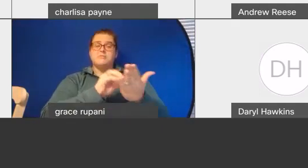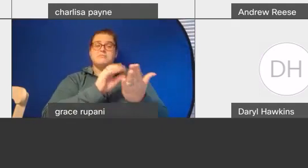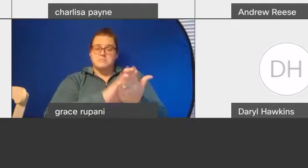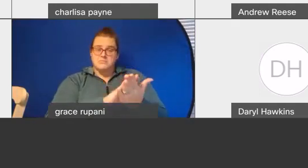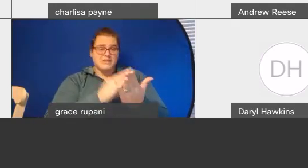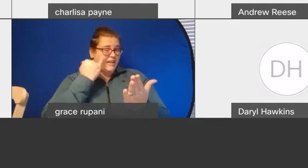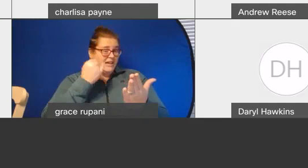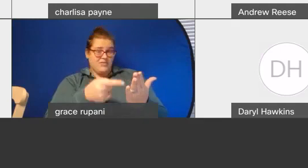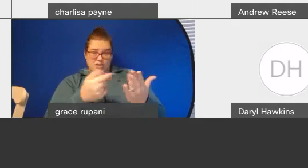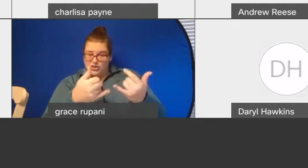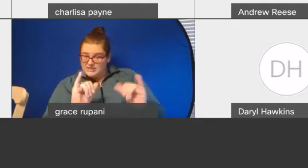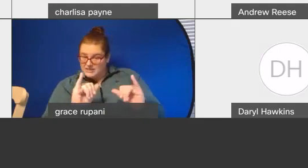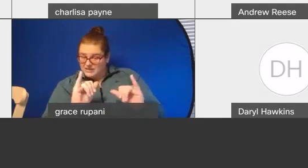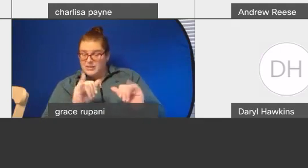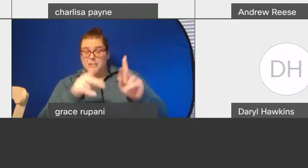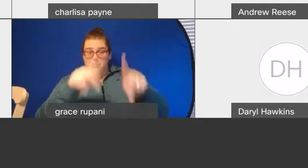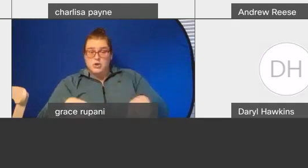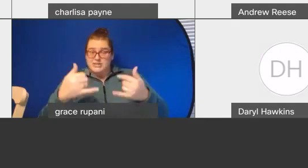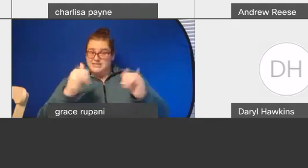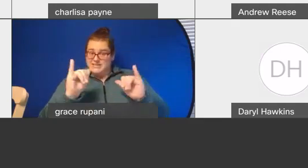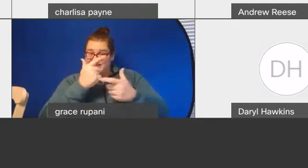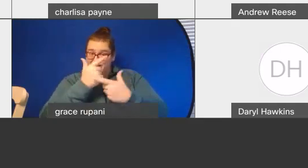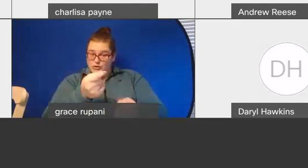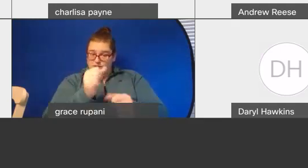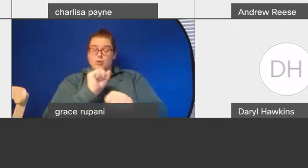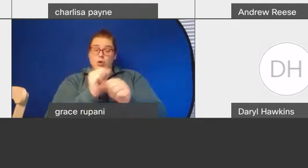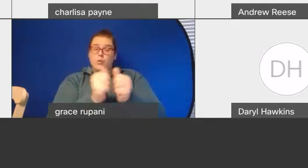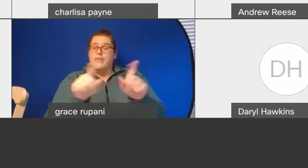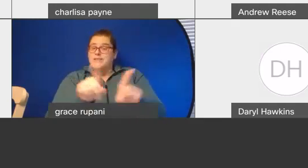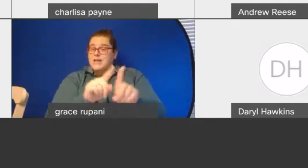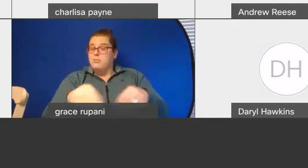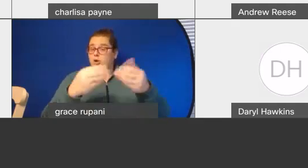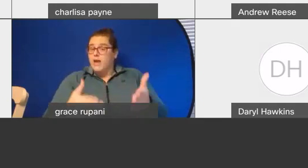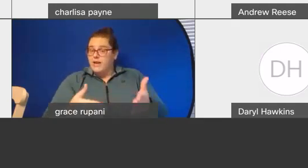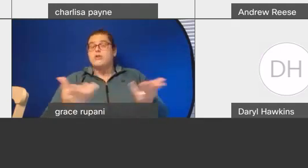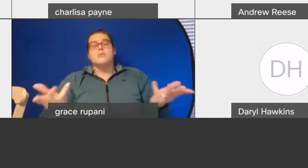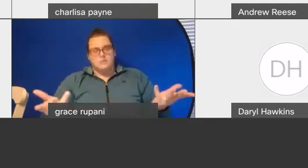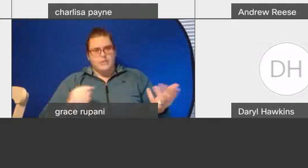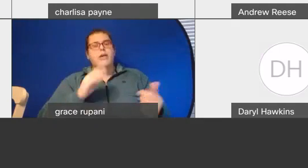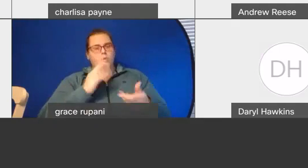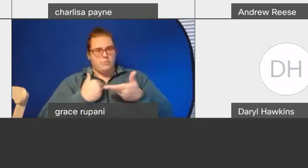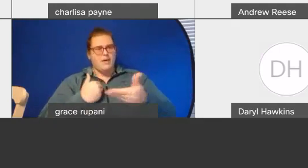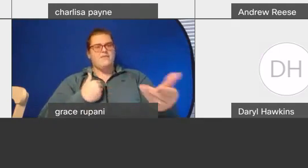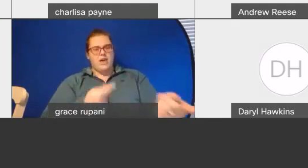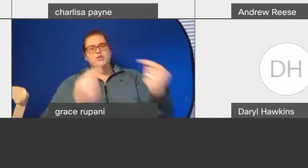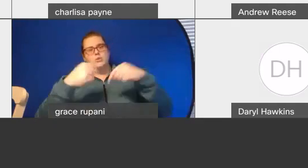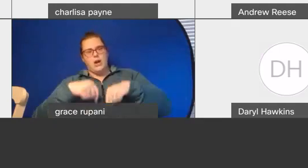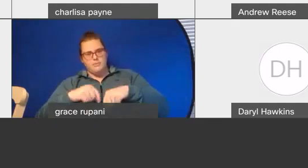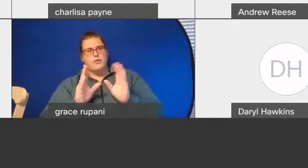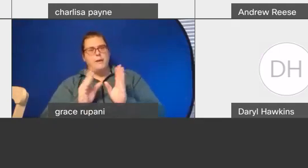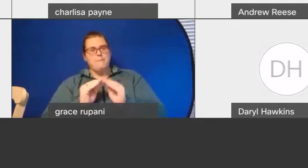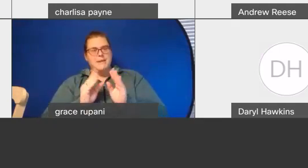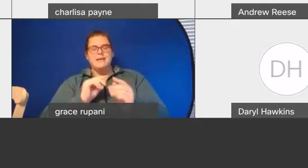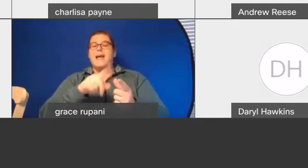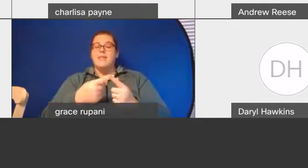is still interested in working with that same provider, they'd be invited to that meeting, and there'd be a discussion amongst the whole